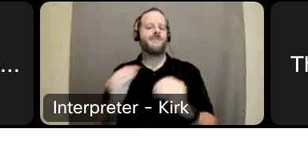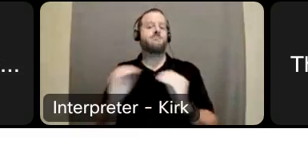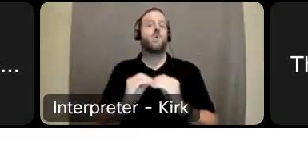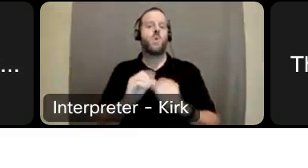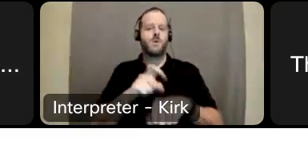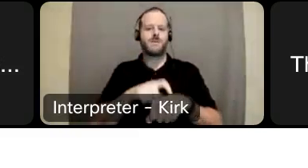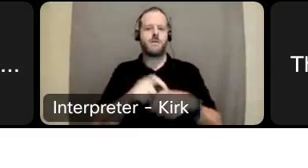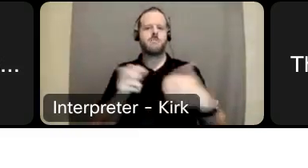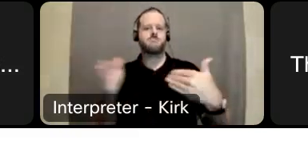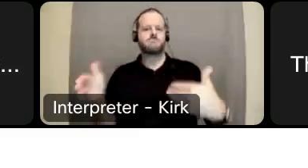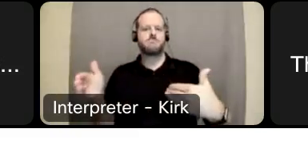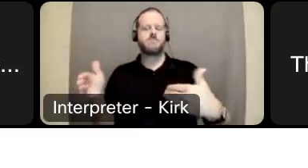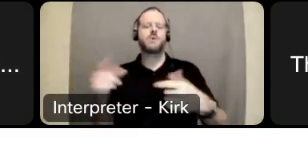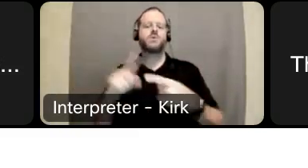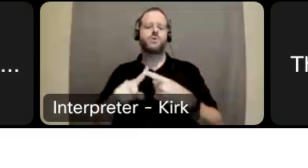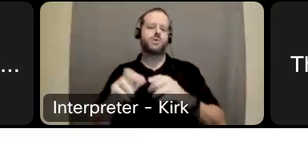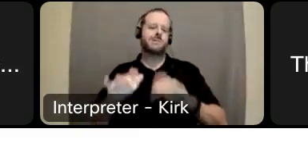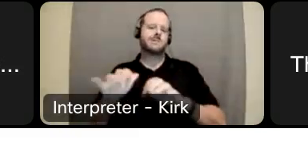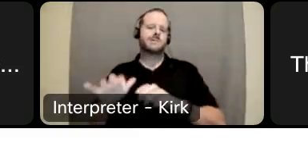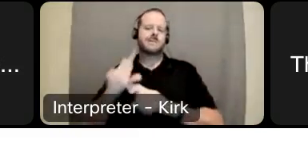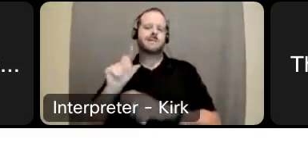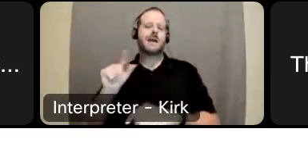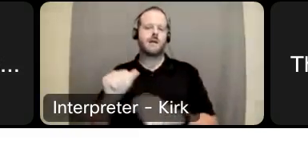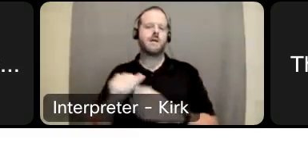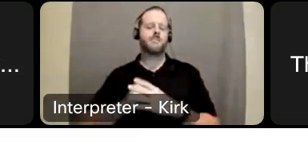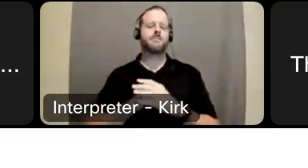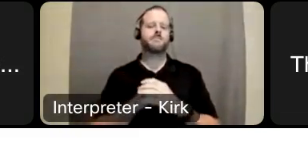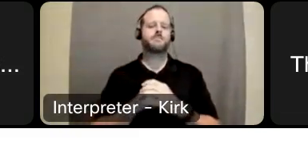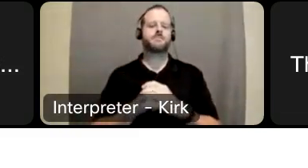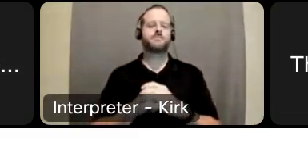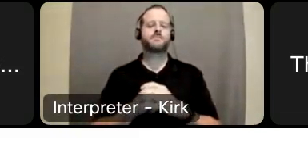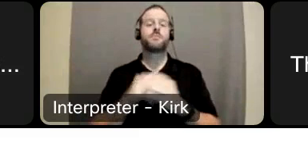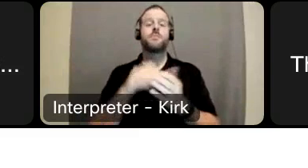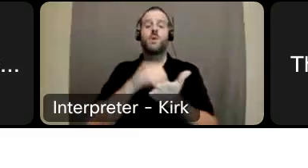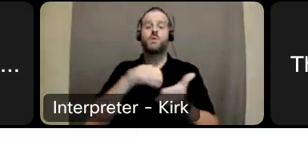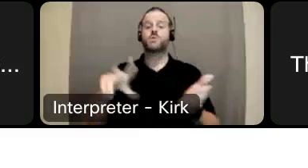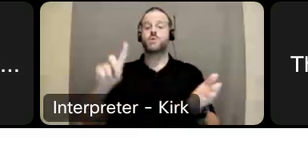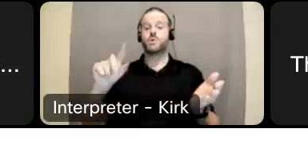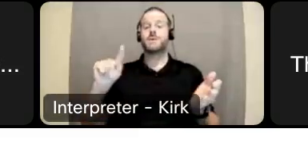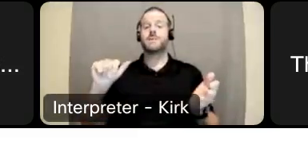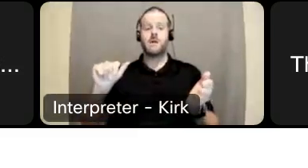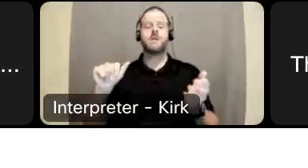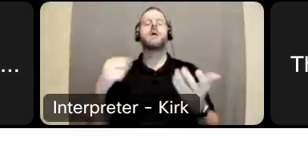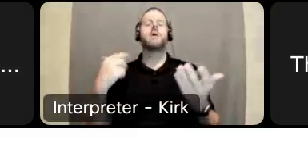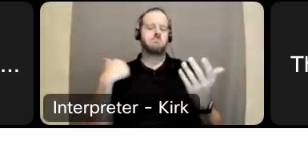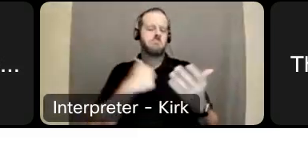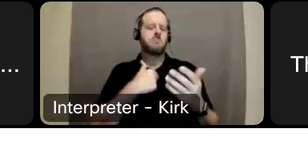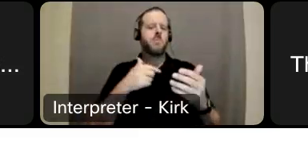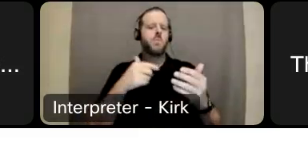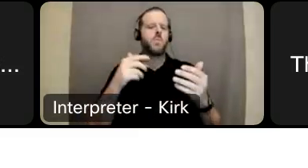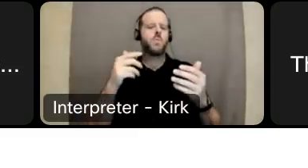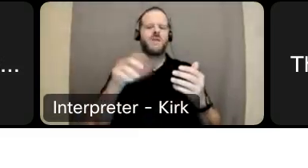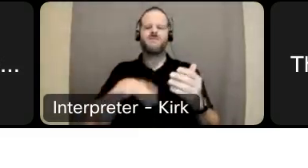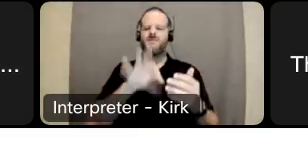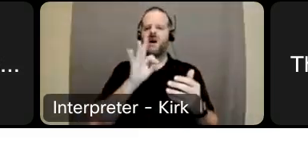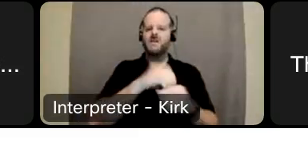time to enter these data. The student data, as I said, will be primarily found in the student's IEP or